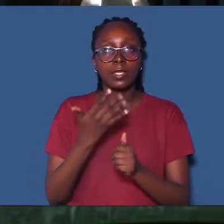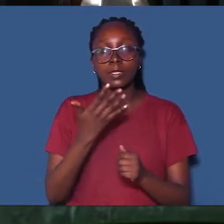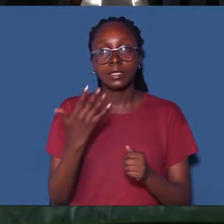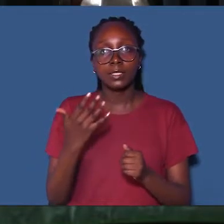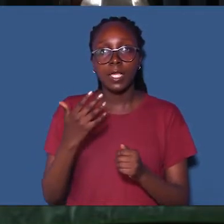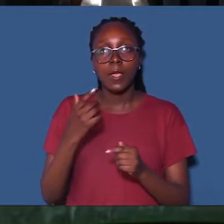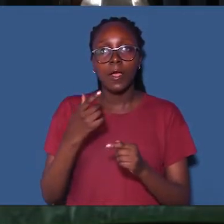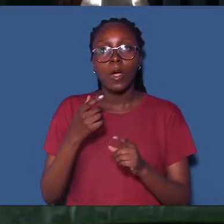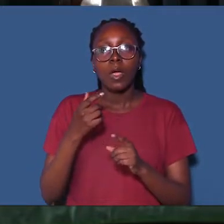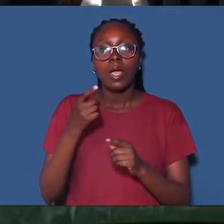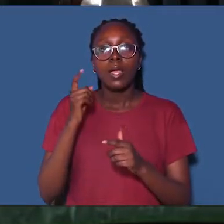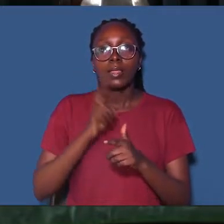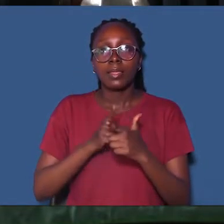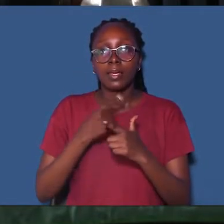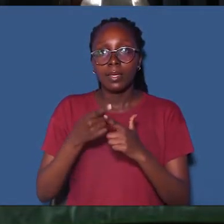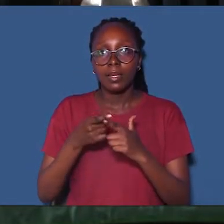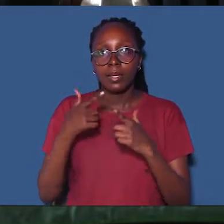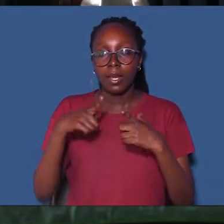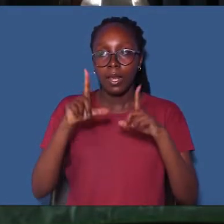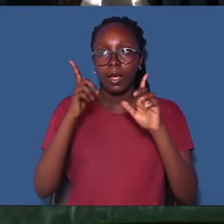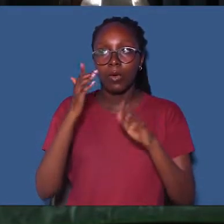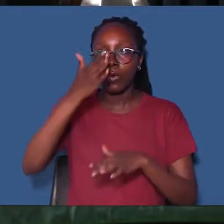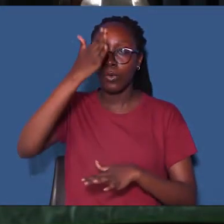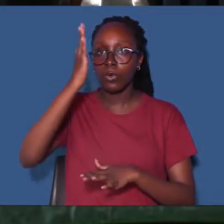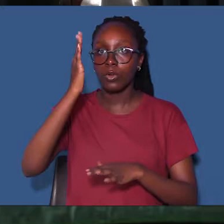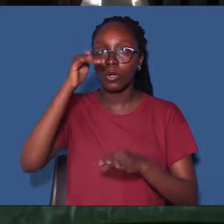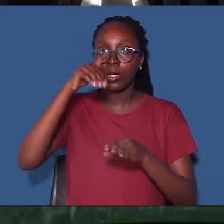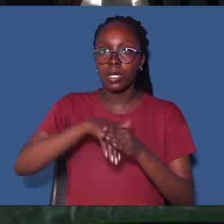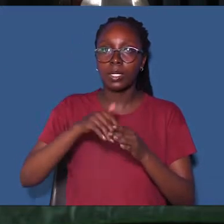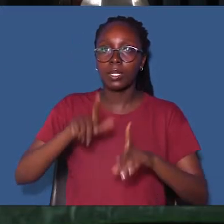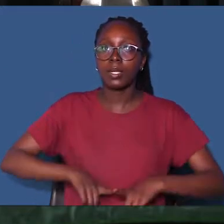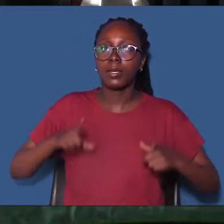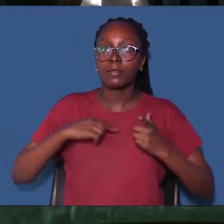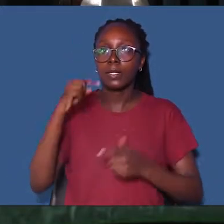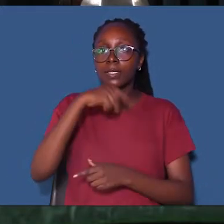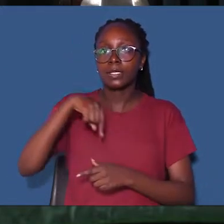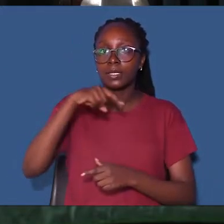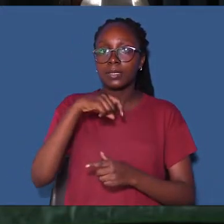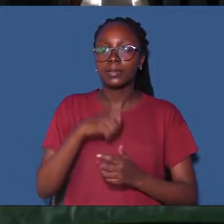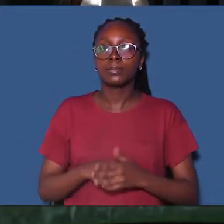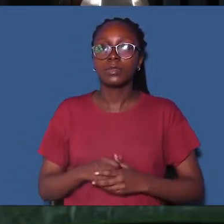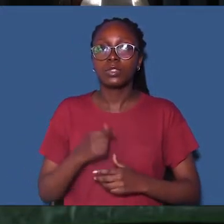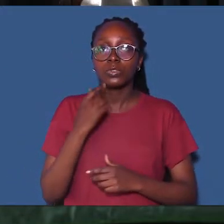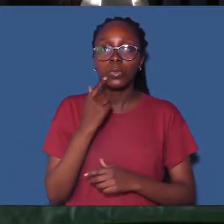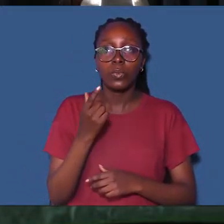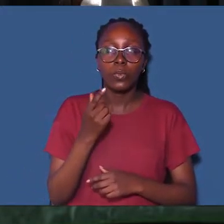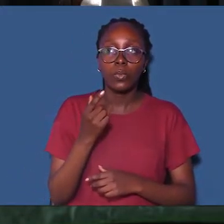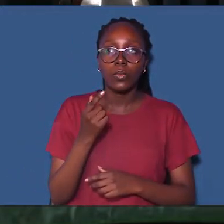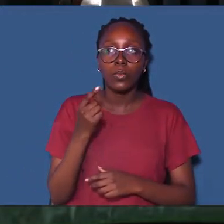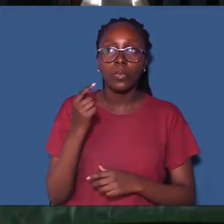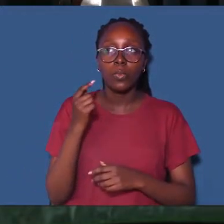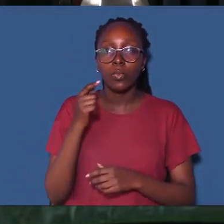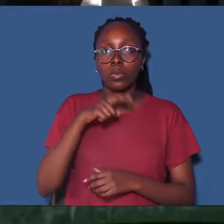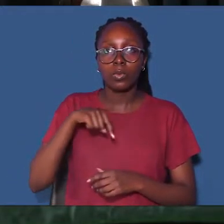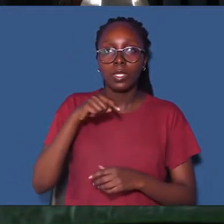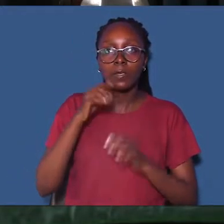with God's will and desire. And so we will be looking at what it means